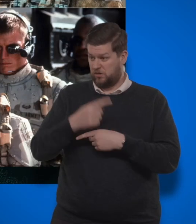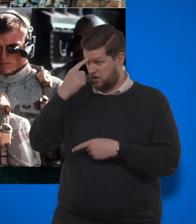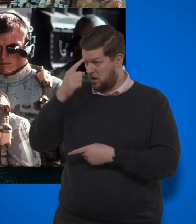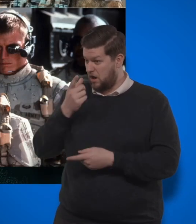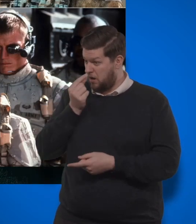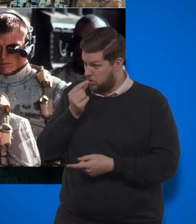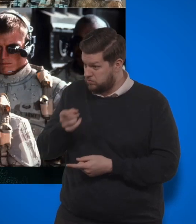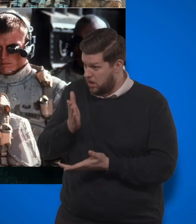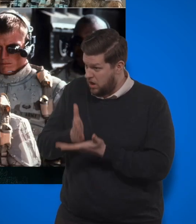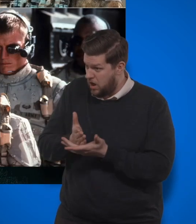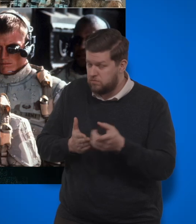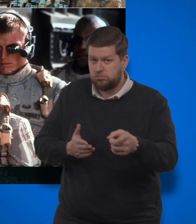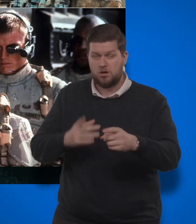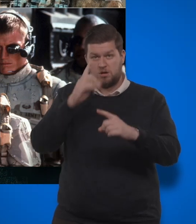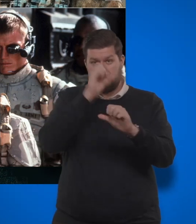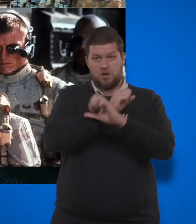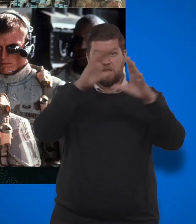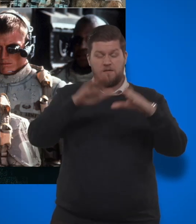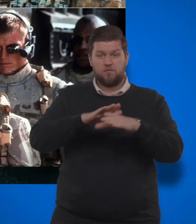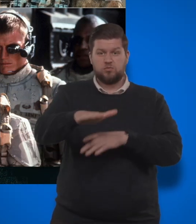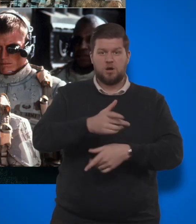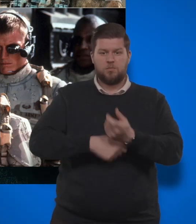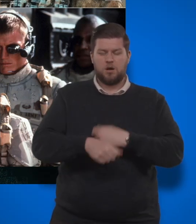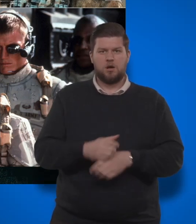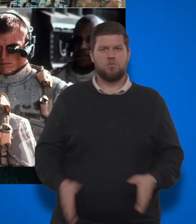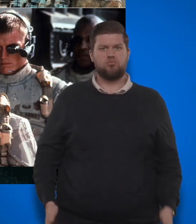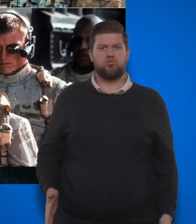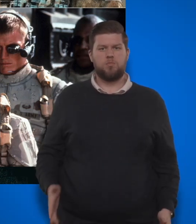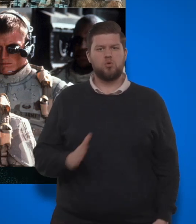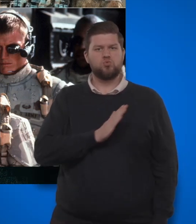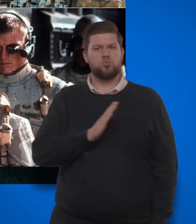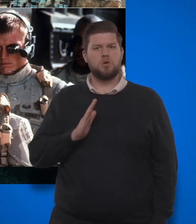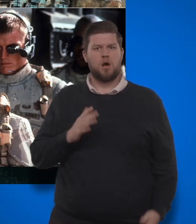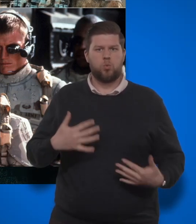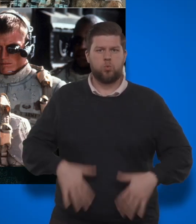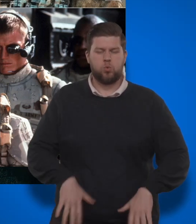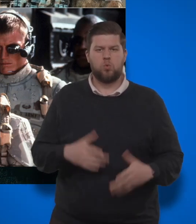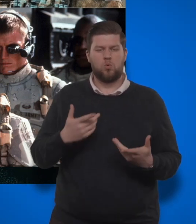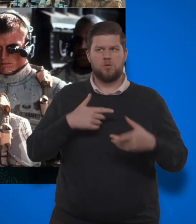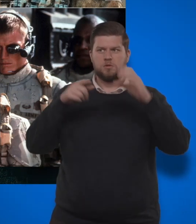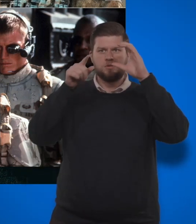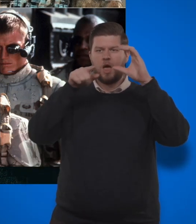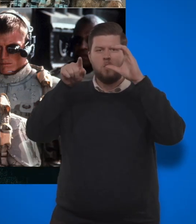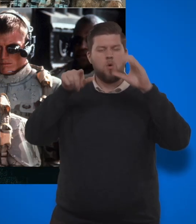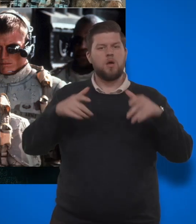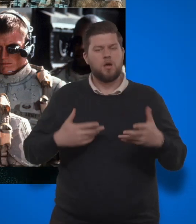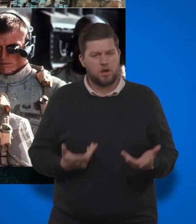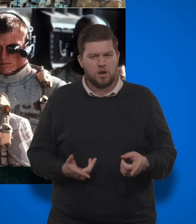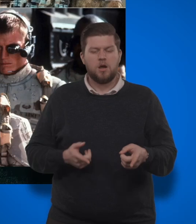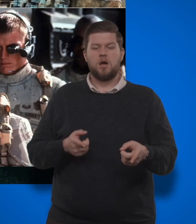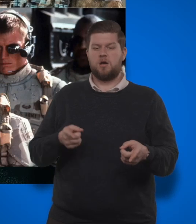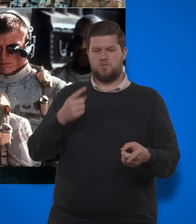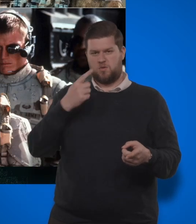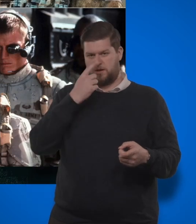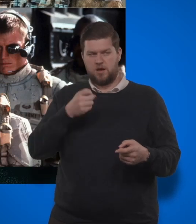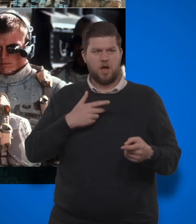the technologically enhanced soldier who's able to meld seamlessly with a range of sensors and weapon systems. And across the